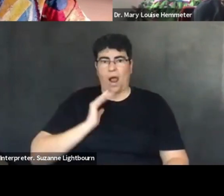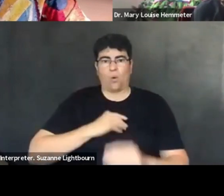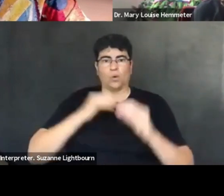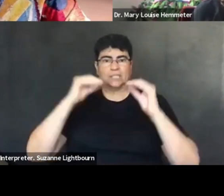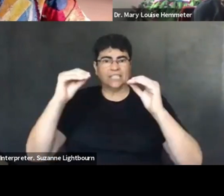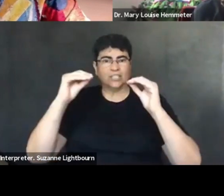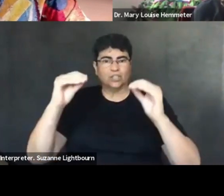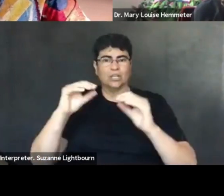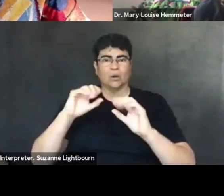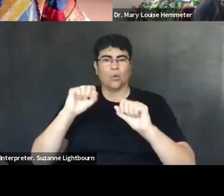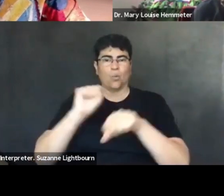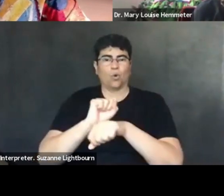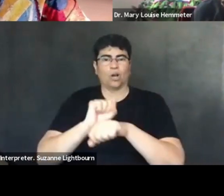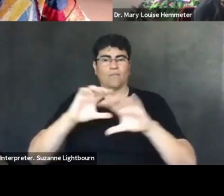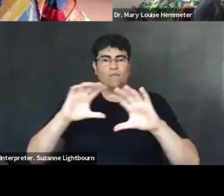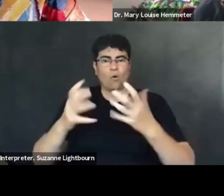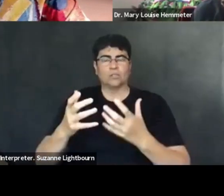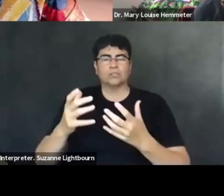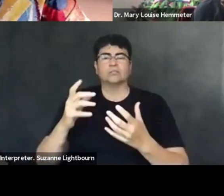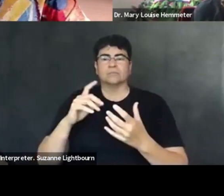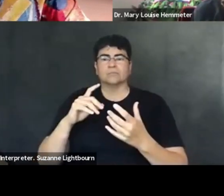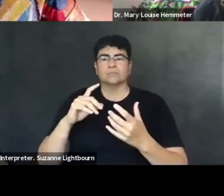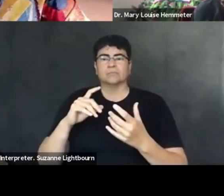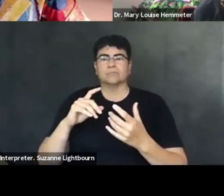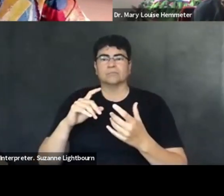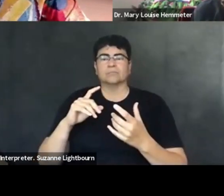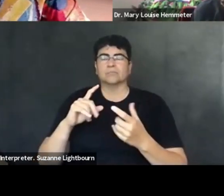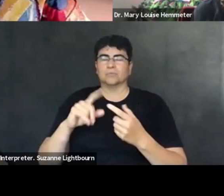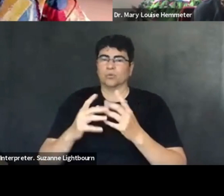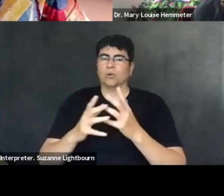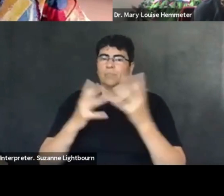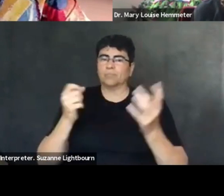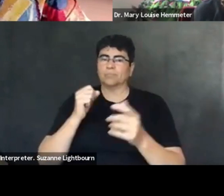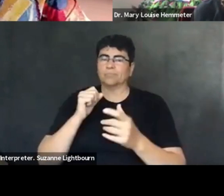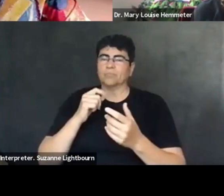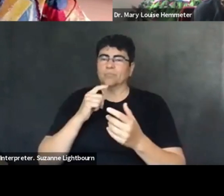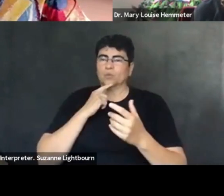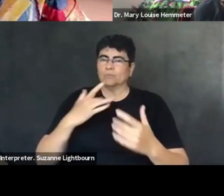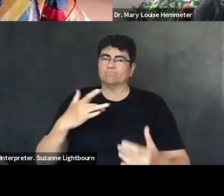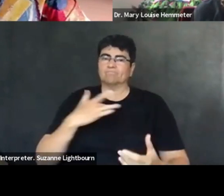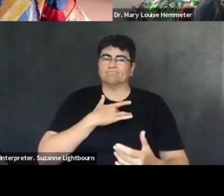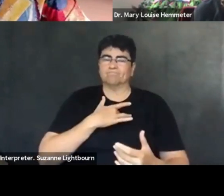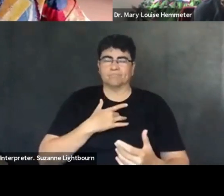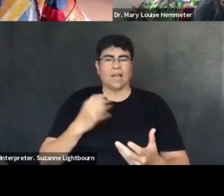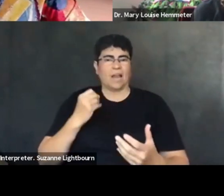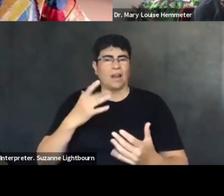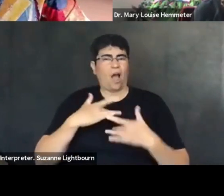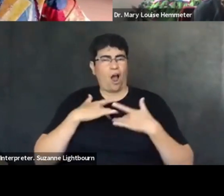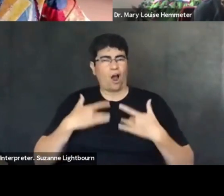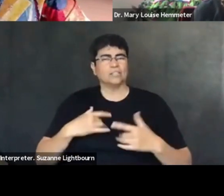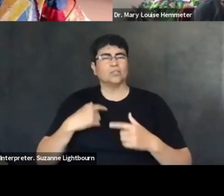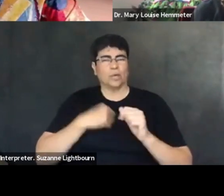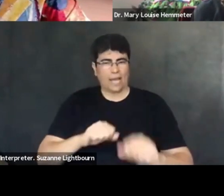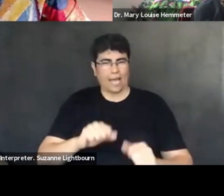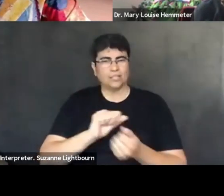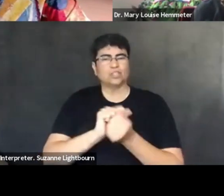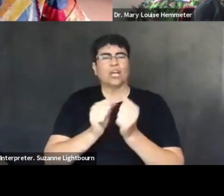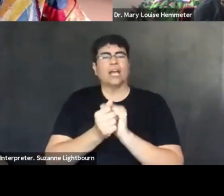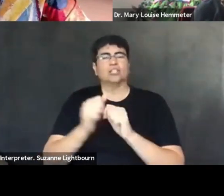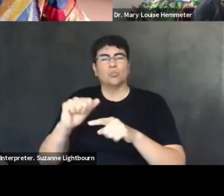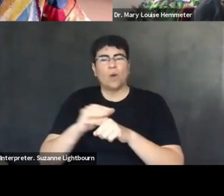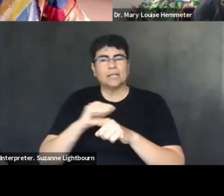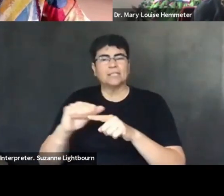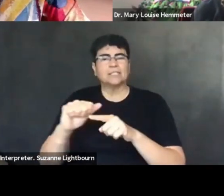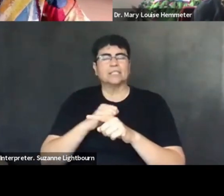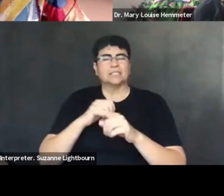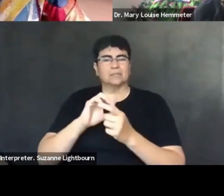teaching workforce in order to change hearts. And when we change hearts, we can change practices. But I